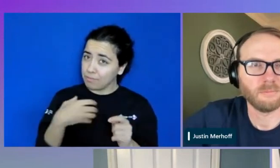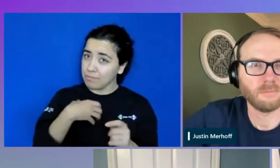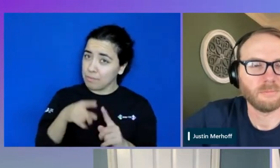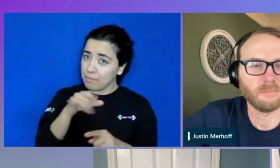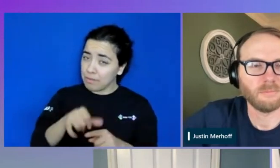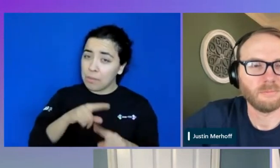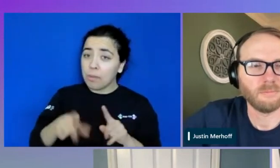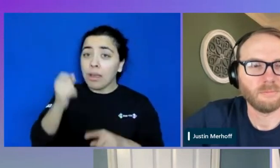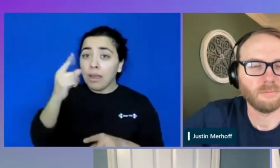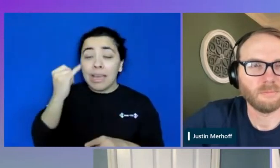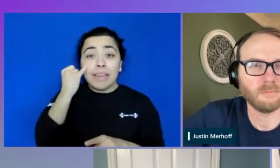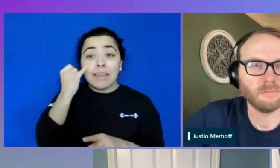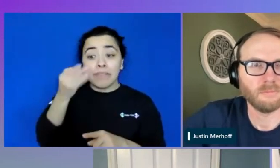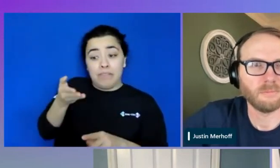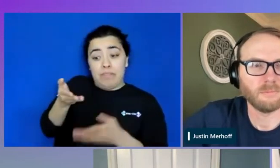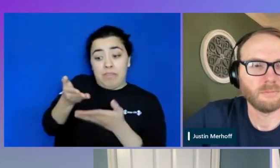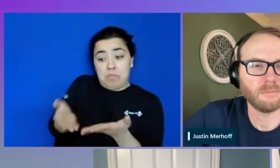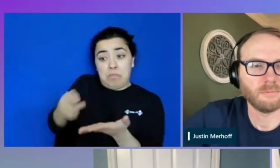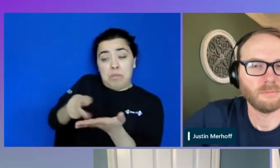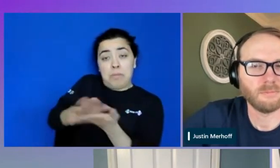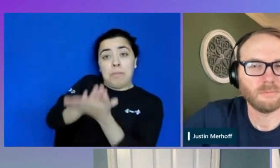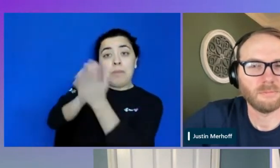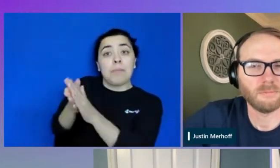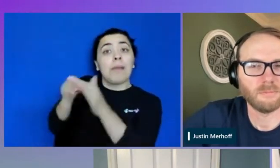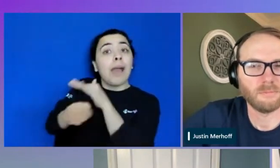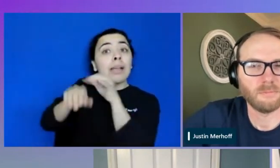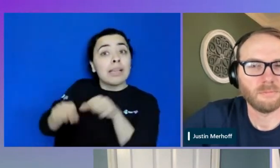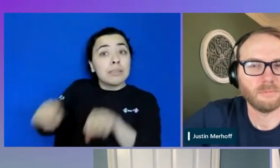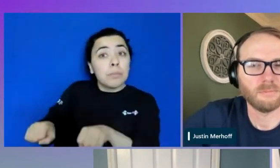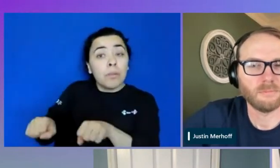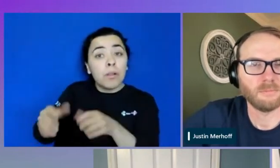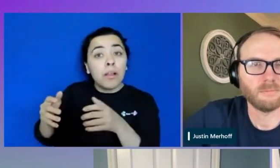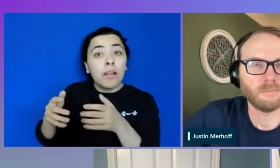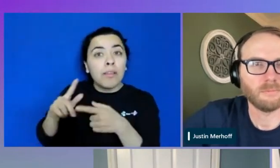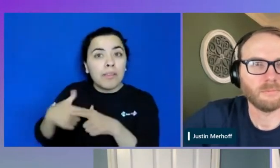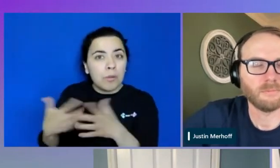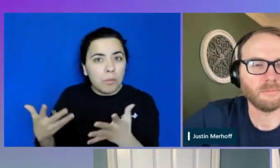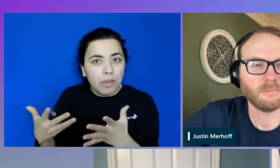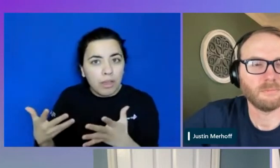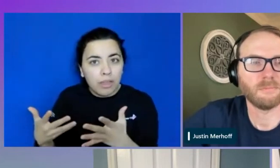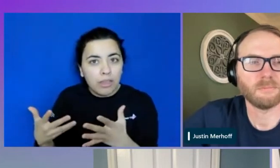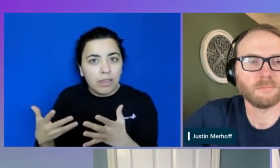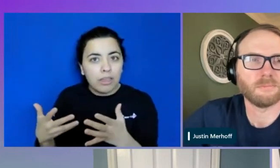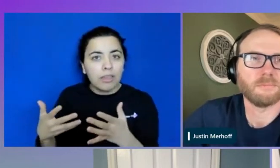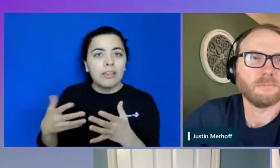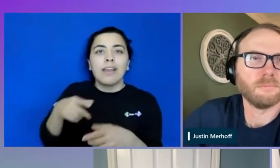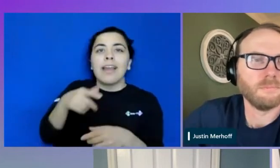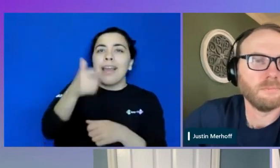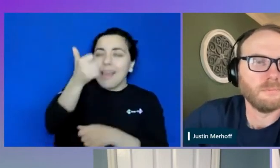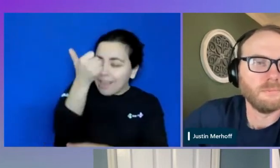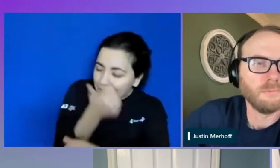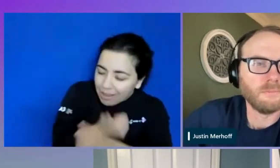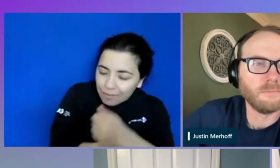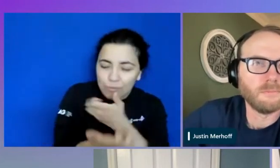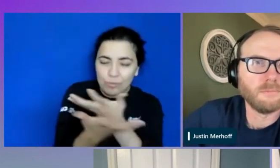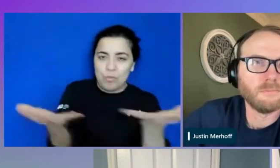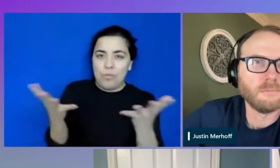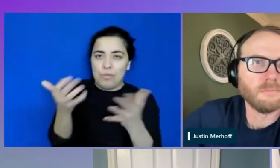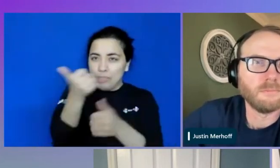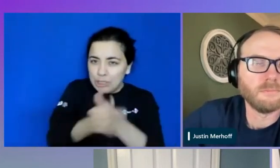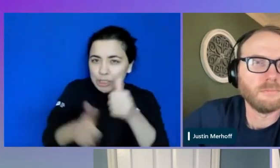something accessible, it makes it better for everyone. It makes things simpler to understand, controls